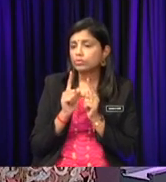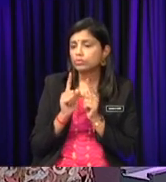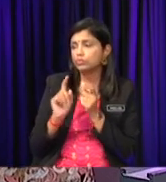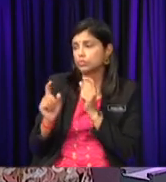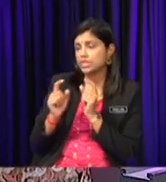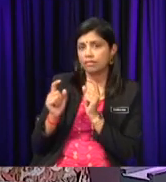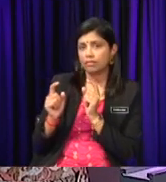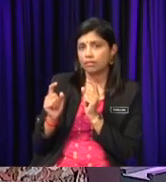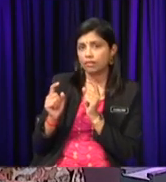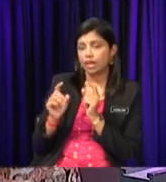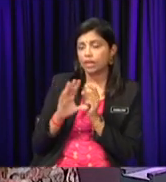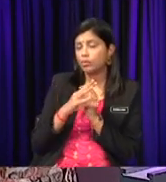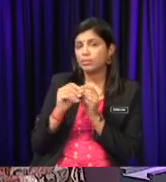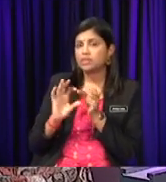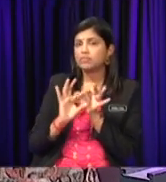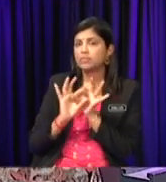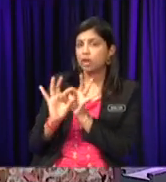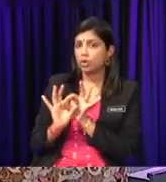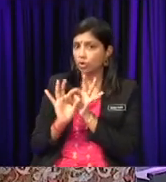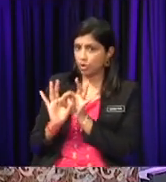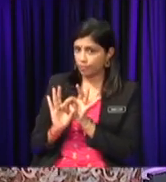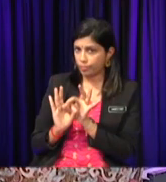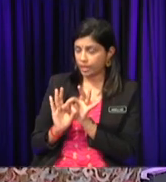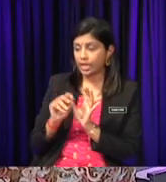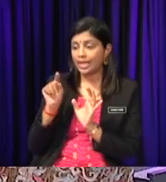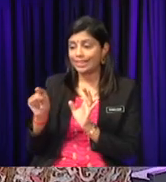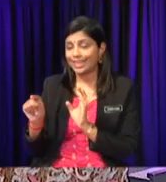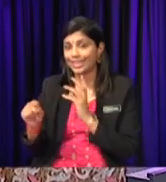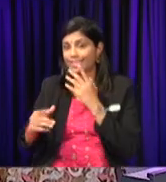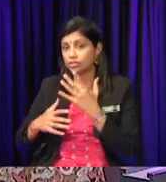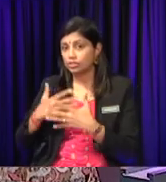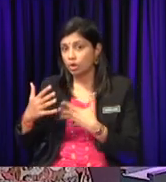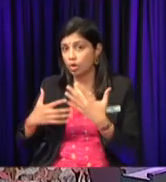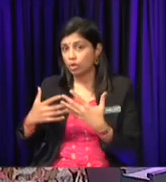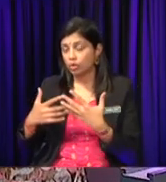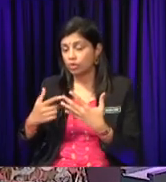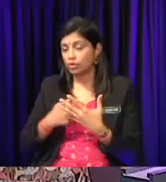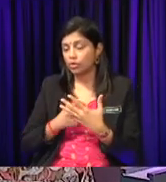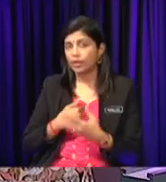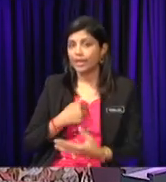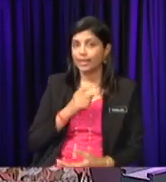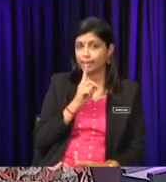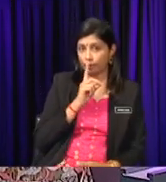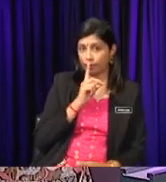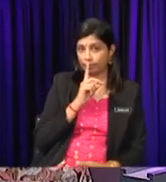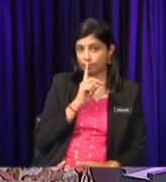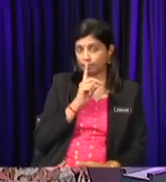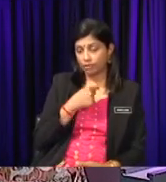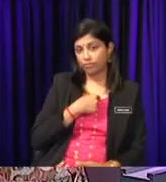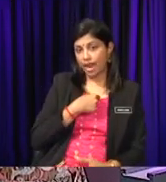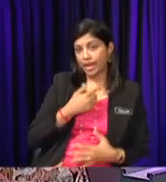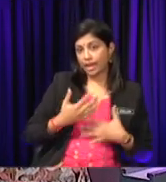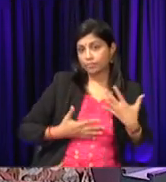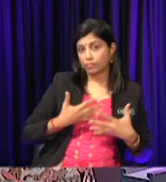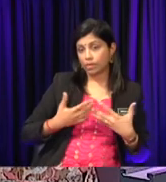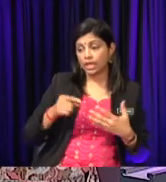your roles. Okay, now, what do I mean when I talk about roles? It's as simple as, imagine